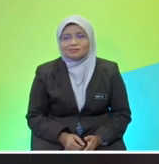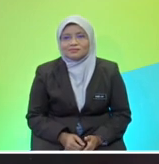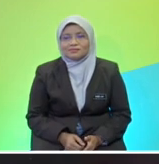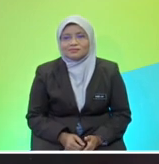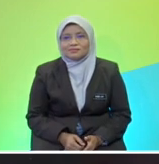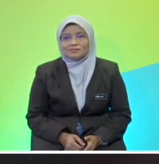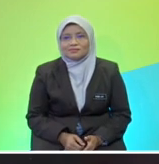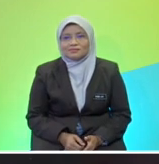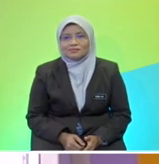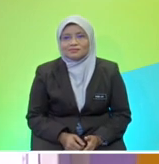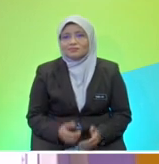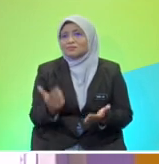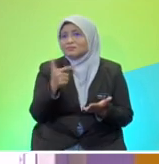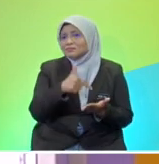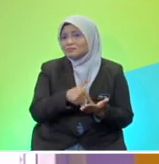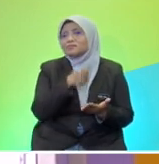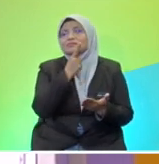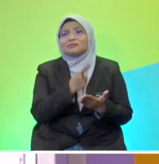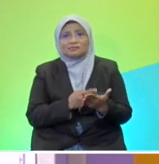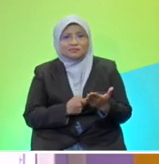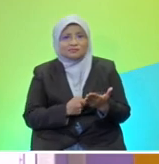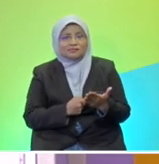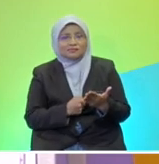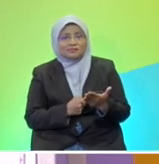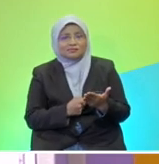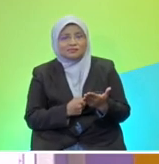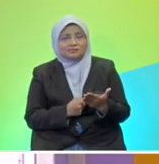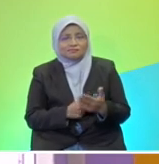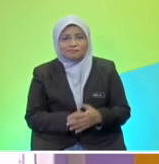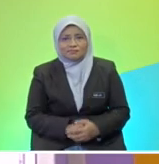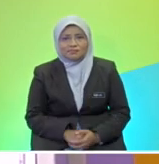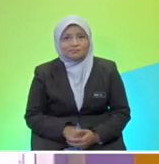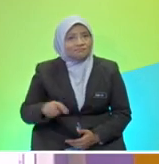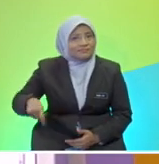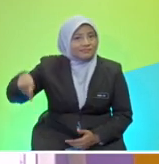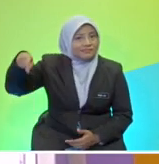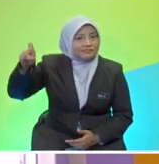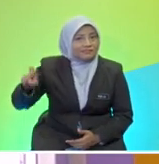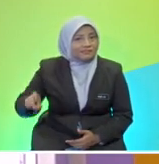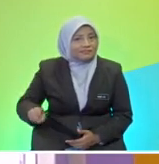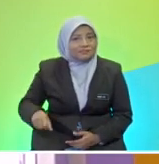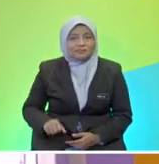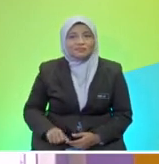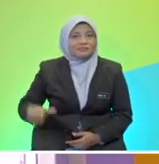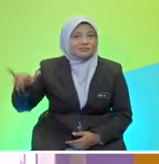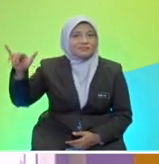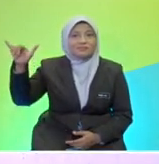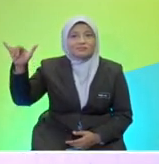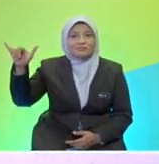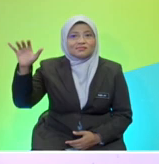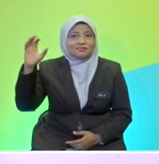teacher. Next one is one of my favorite toys. We will be... A yo-yo. Y. O.